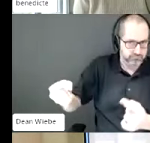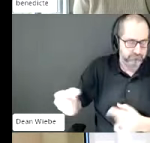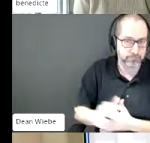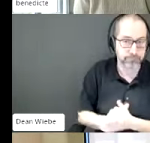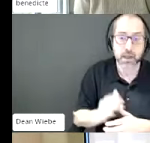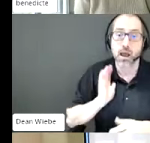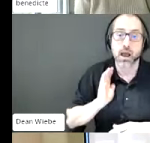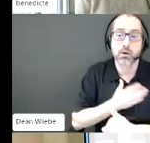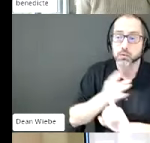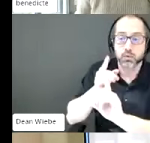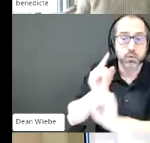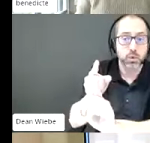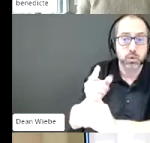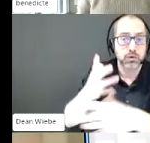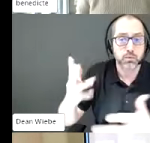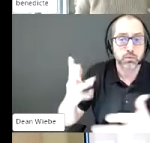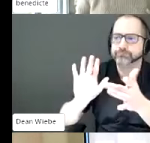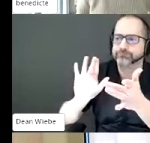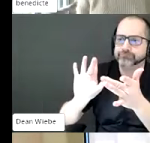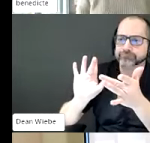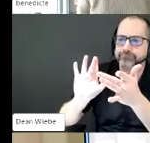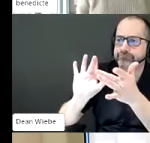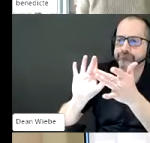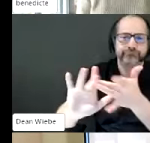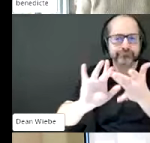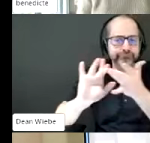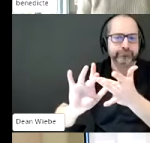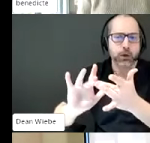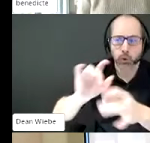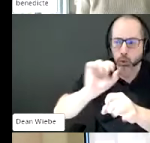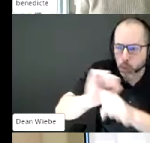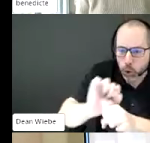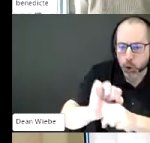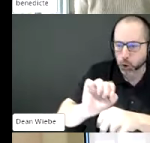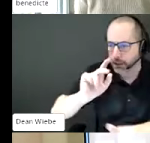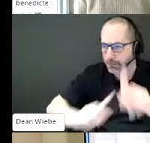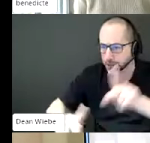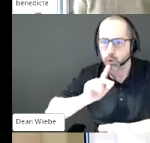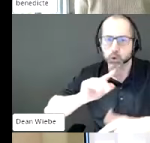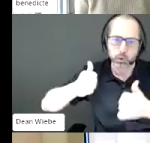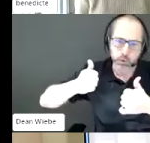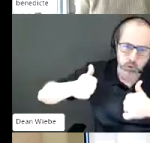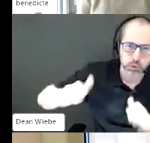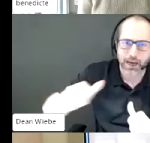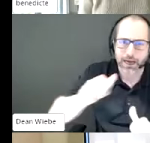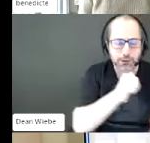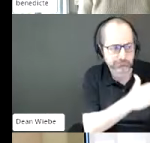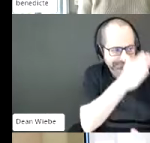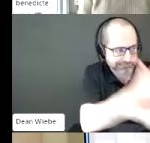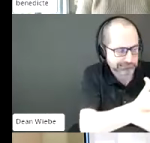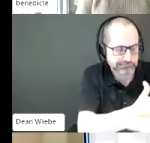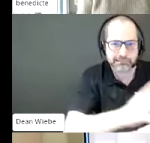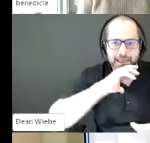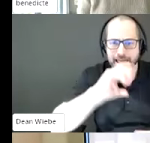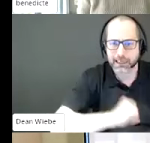is really to kind of connect the work and the people who are trying to counter elder abuse